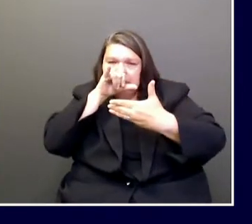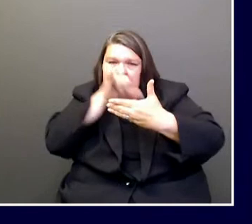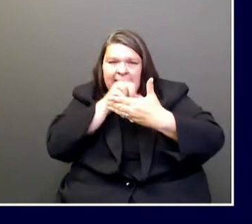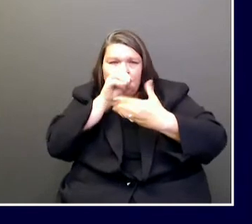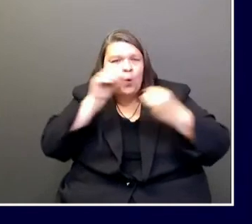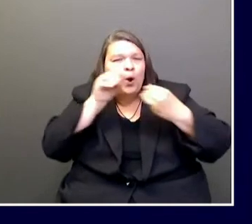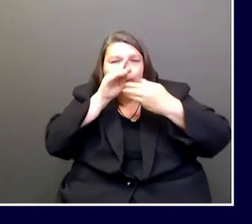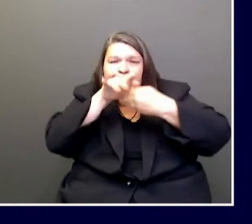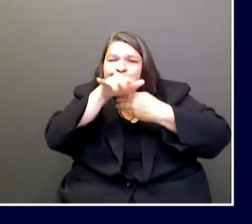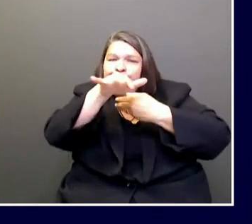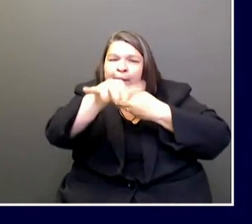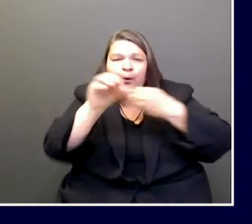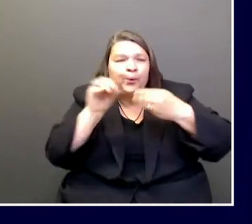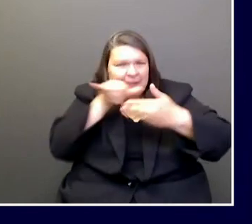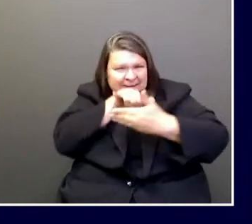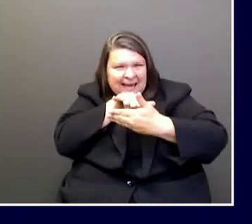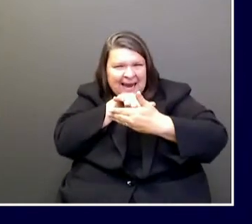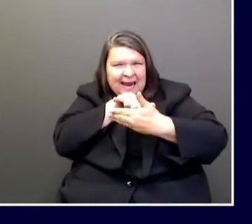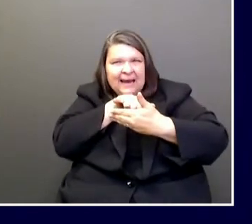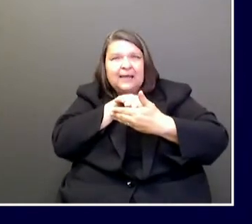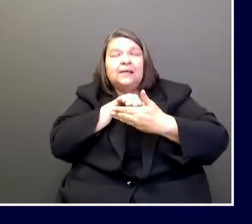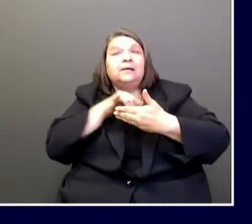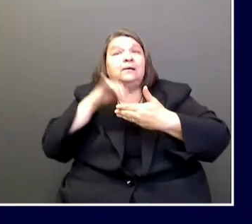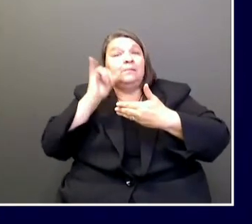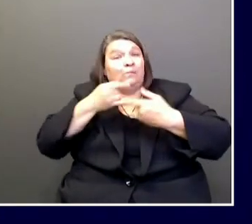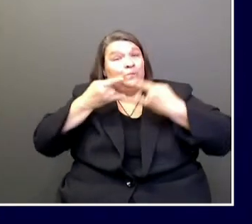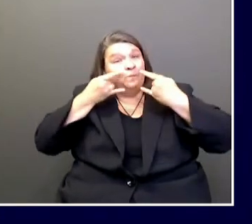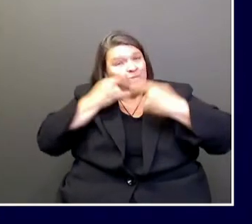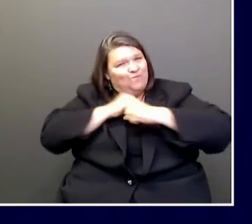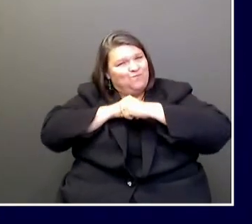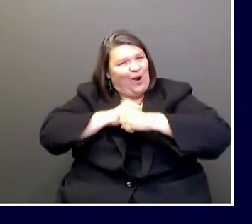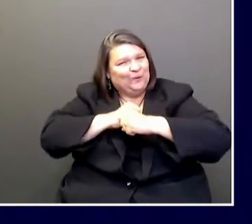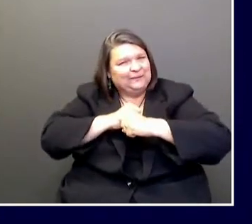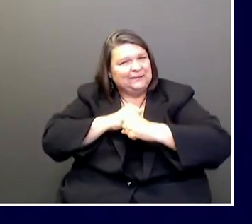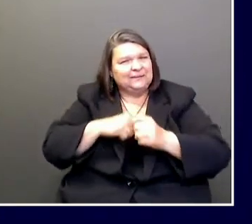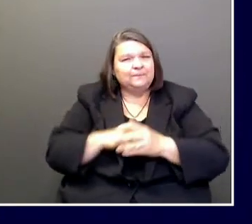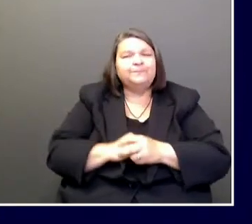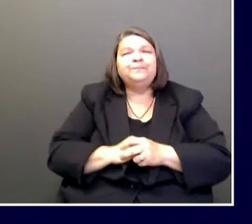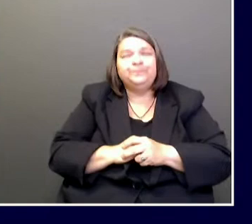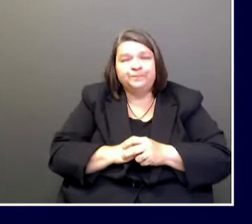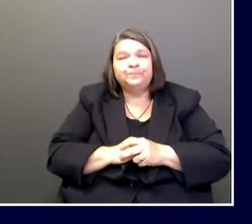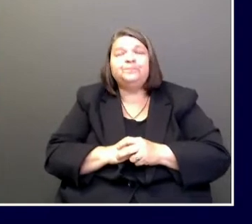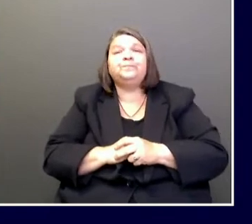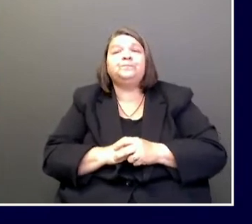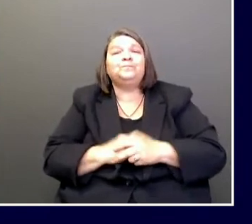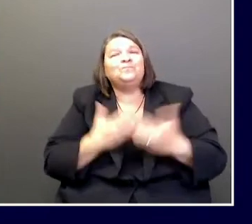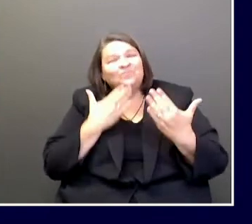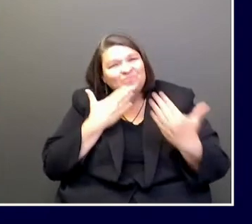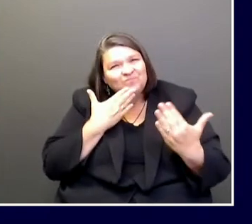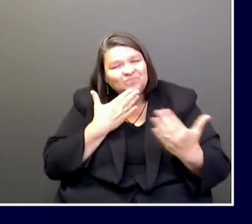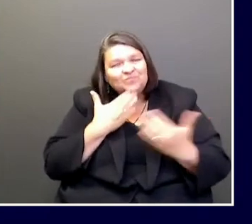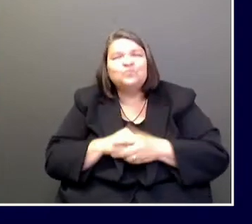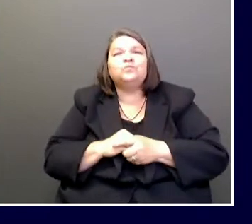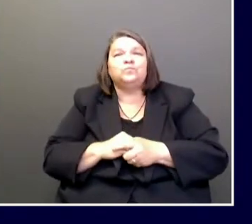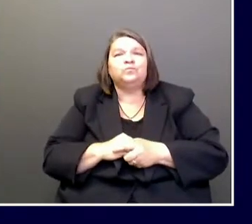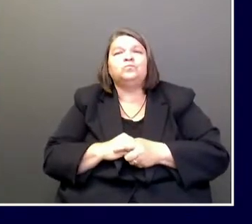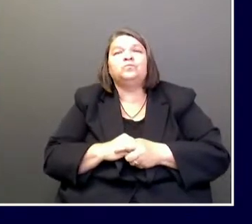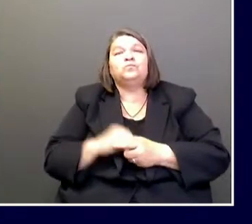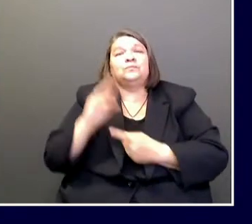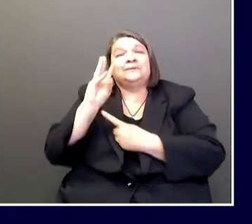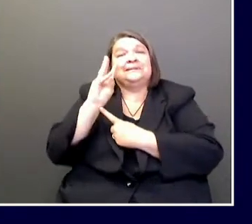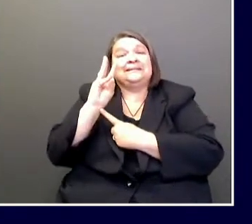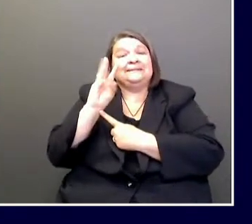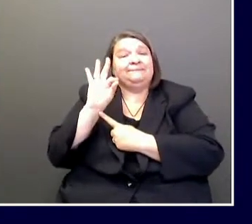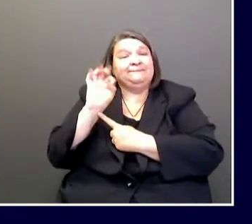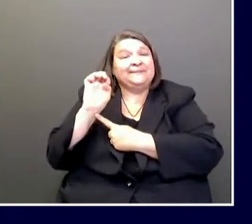strains. And how about the 6-foot distancing? I've heard that 6 feet is possibly not far enough